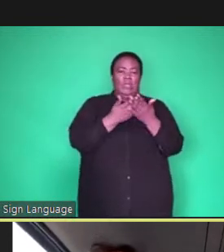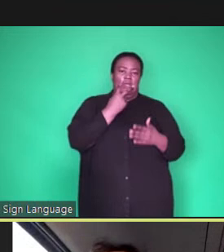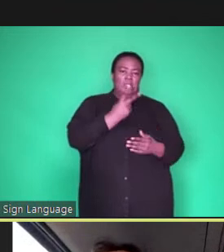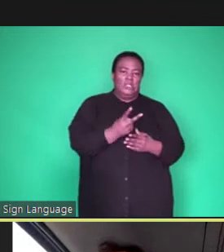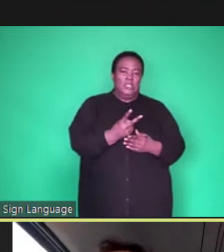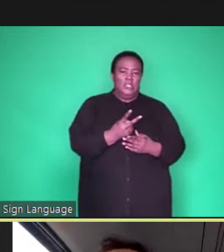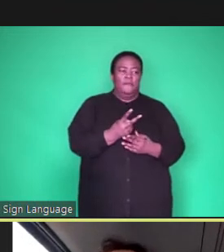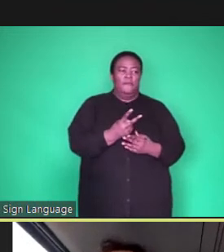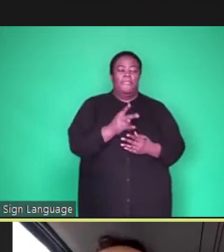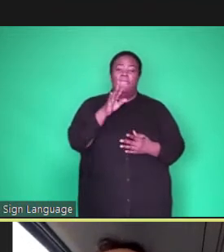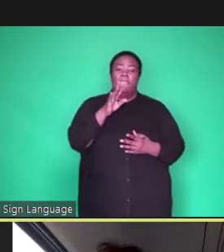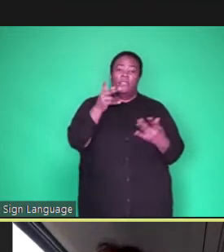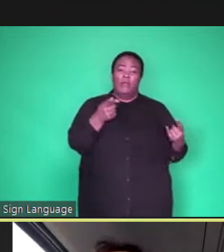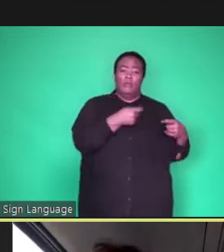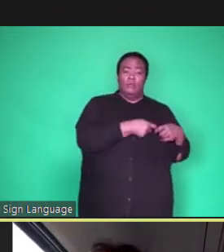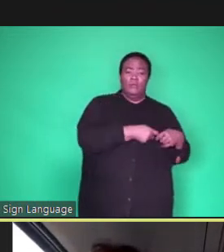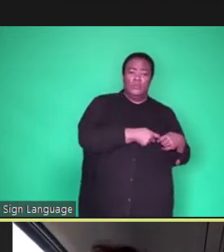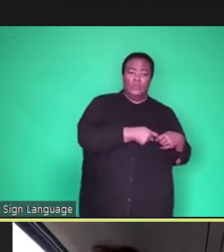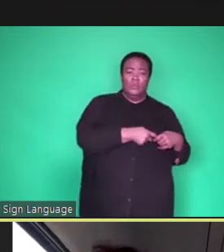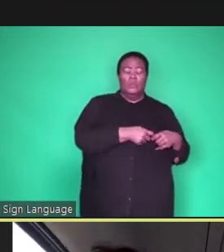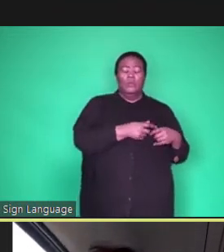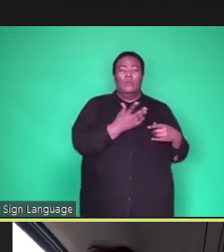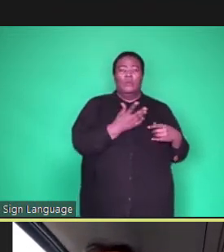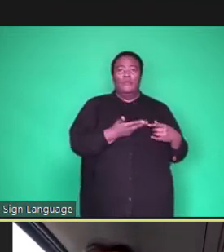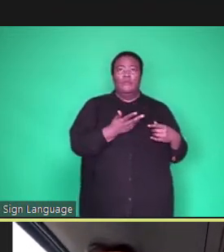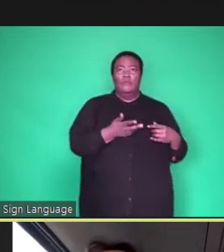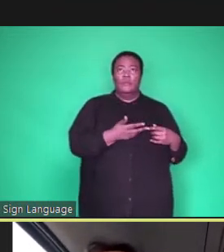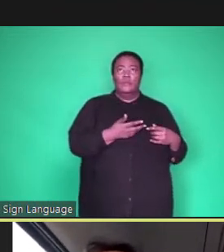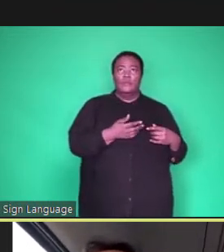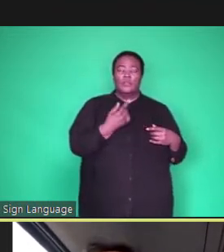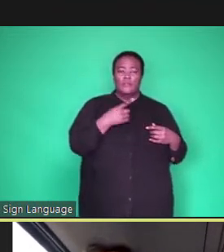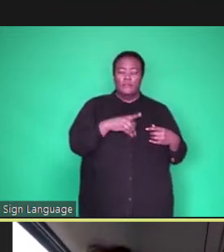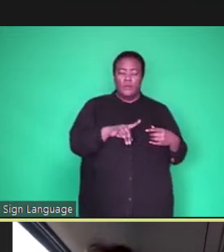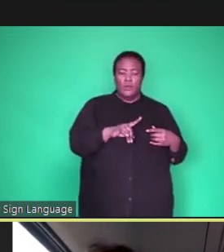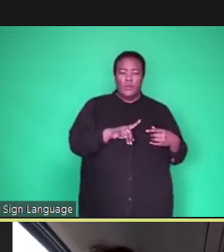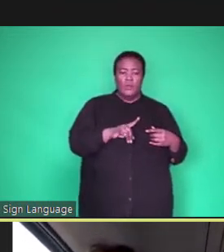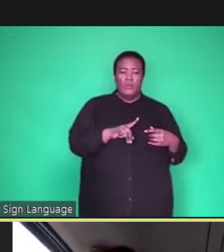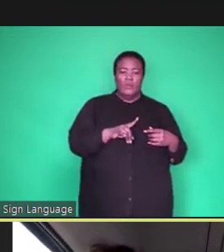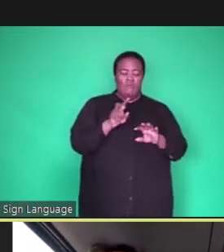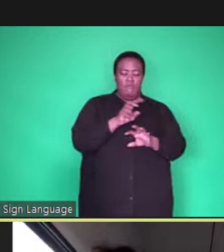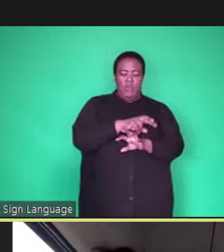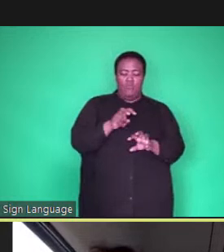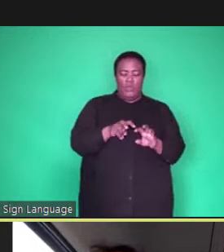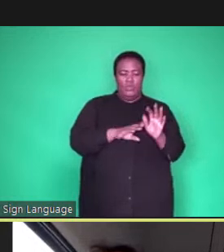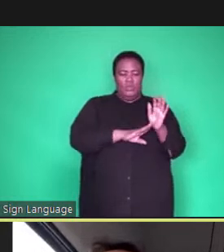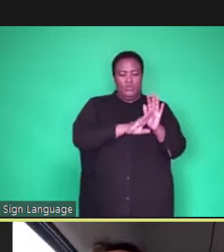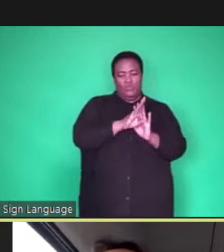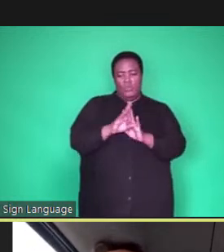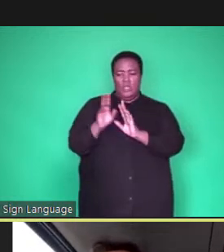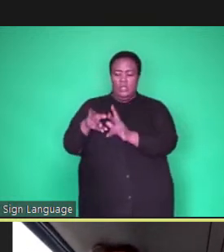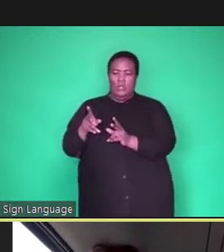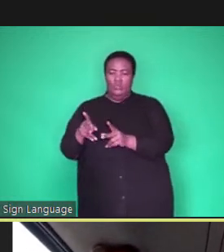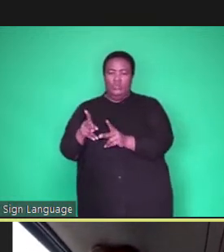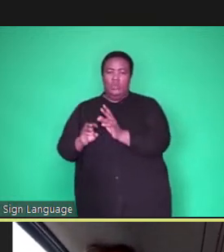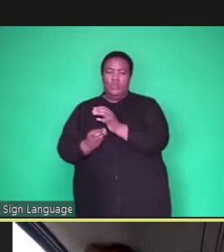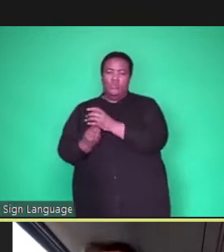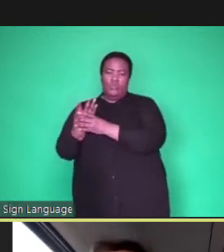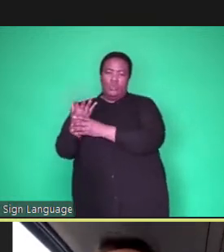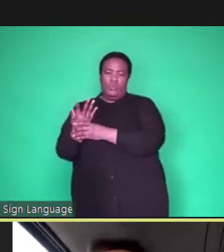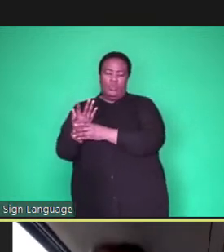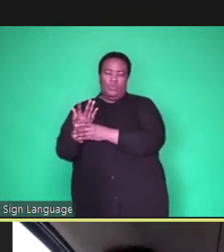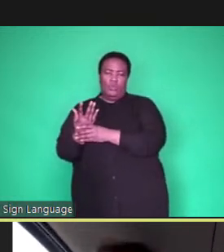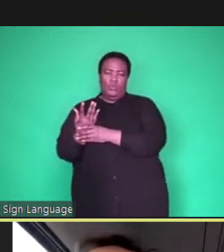the contribution of respectively the migration growth and natural growth. So natural growth is in